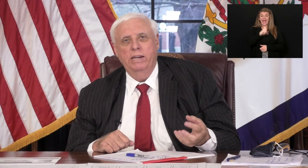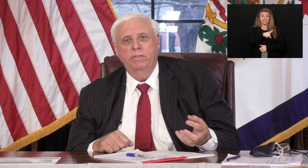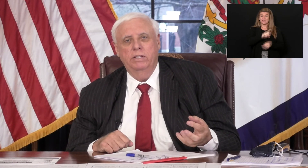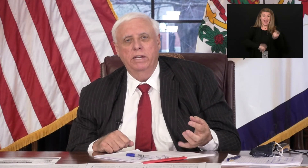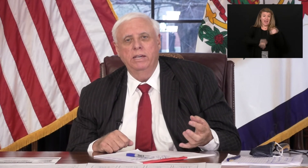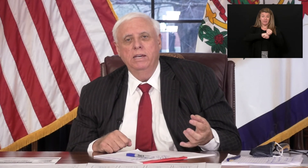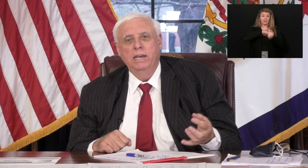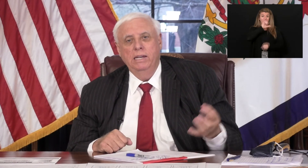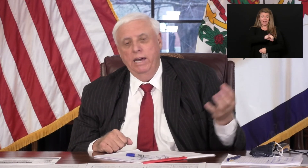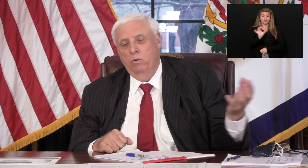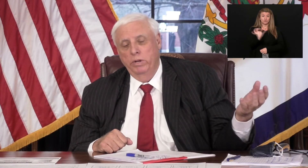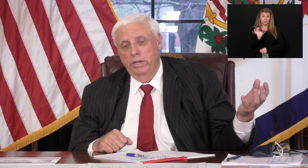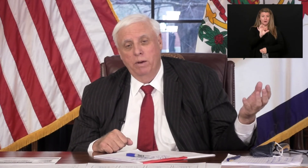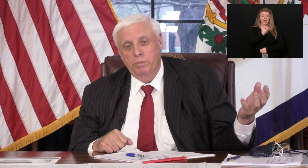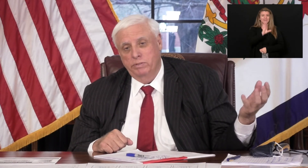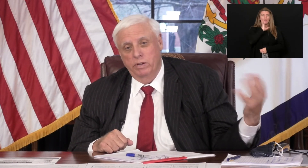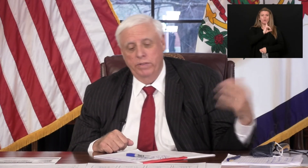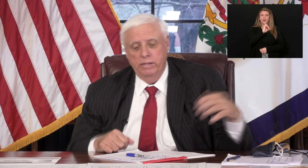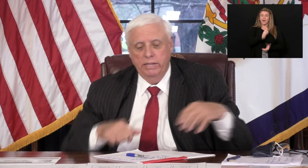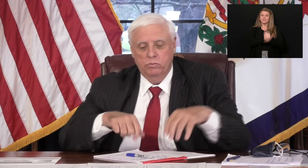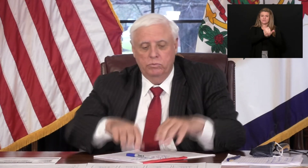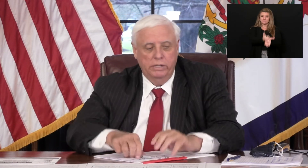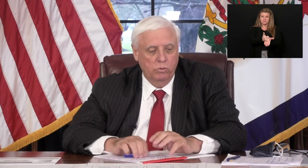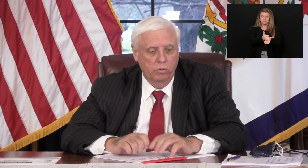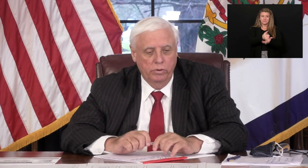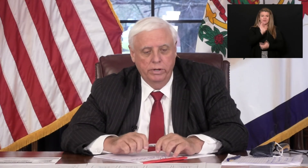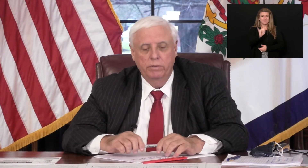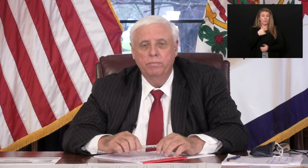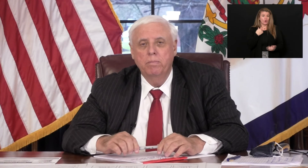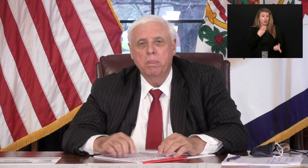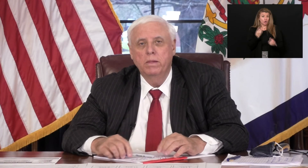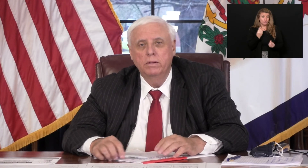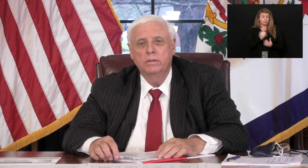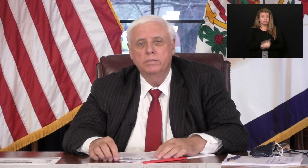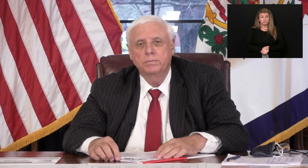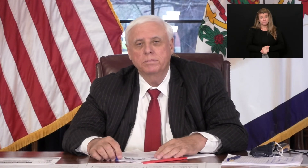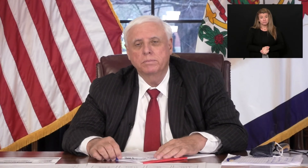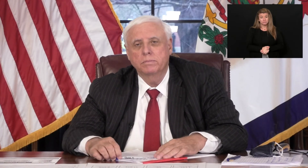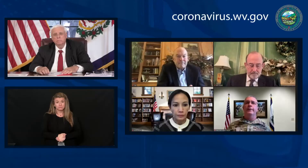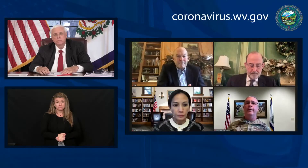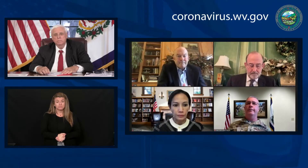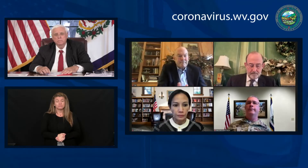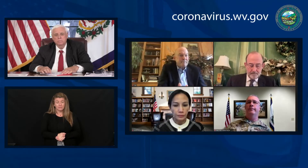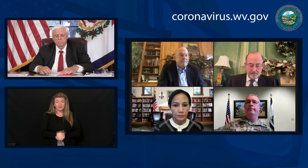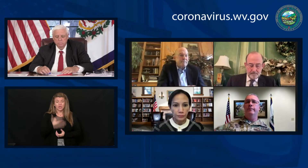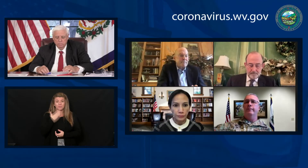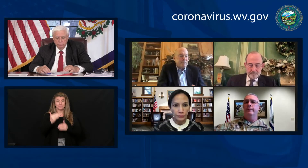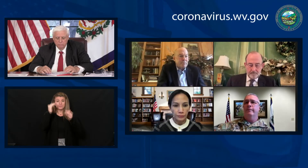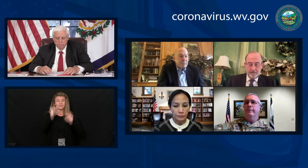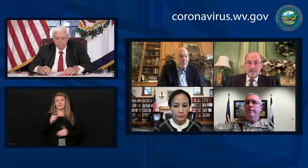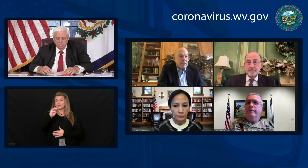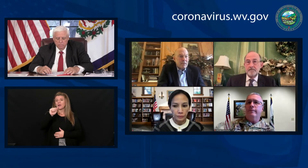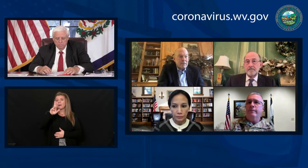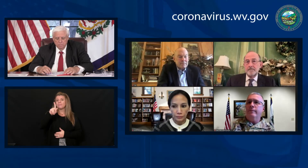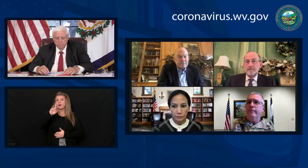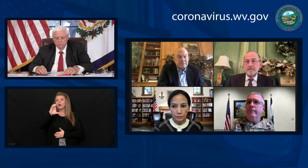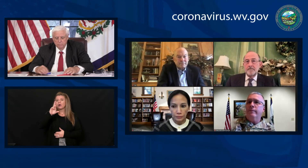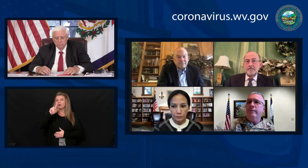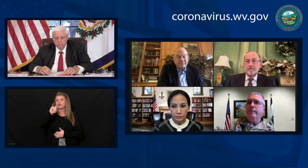that and everything. And that'll really help us. So that's what we're going to do. All right, thank you, Charles. Next to Mark Curtis with Next Star